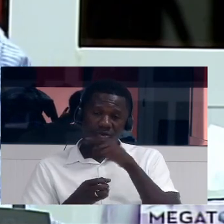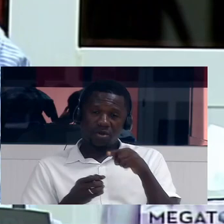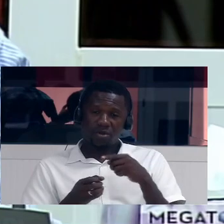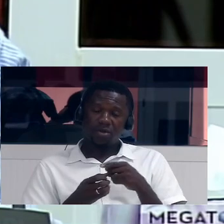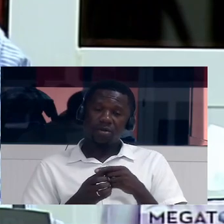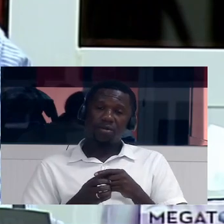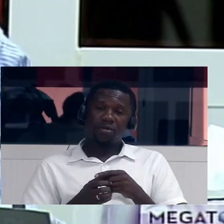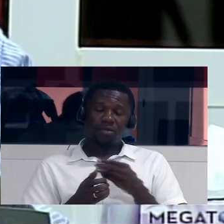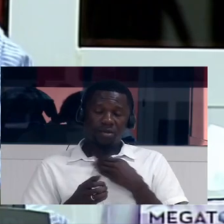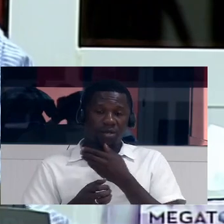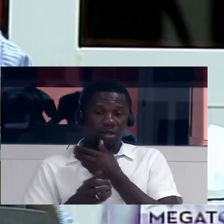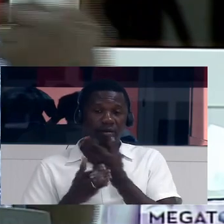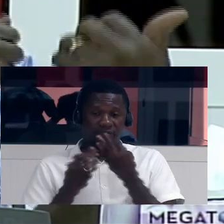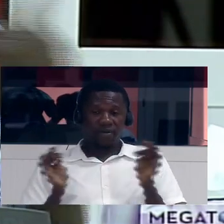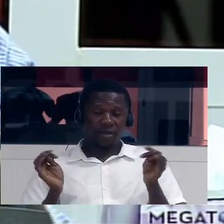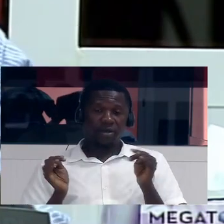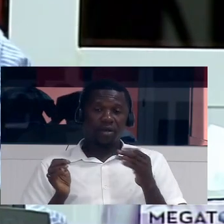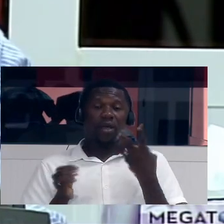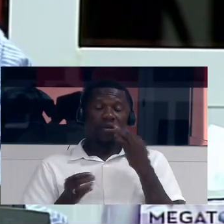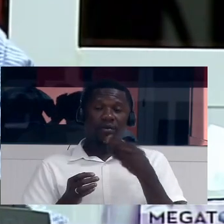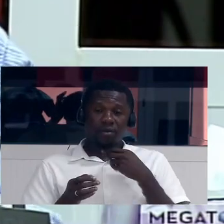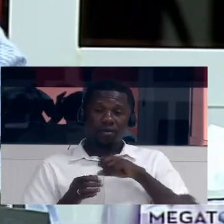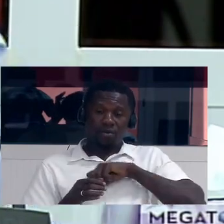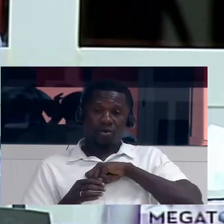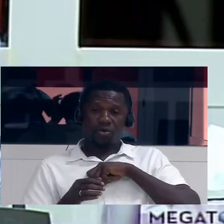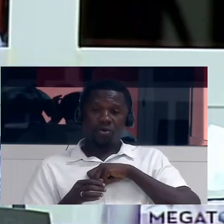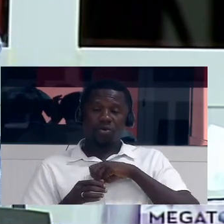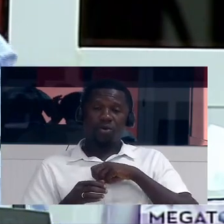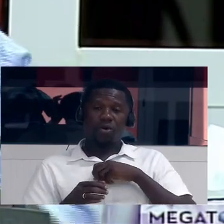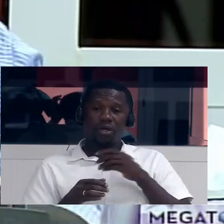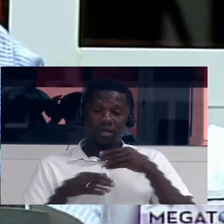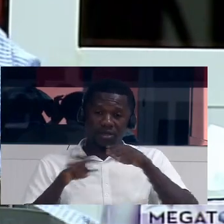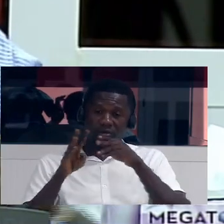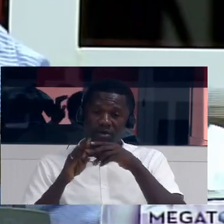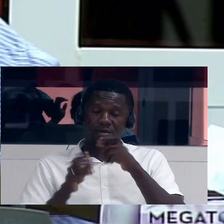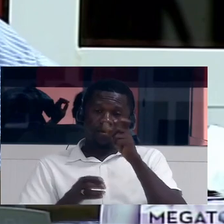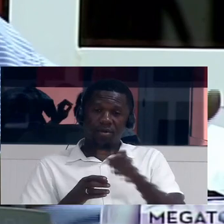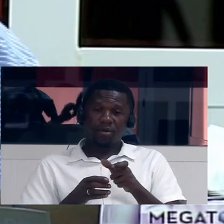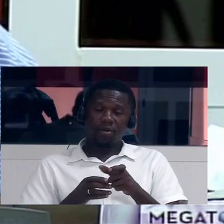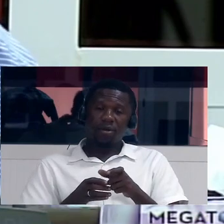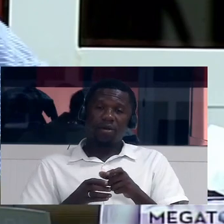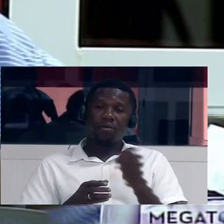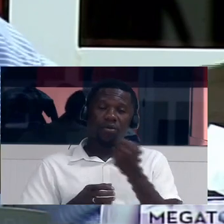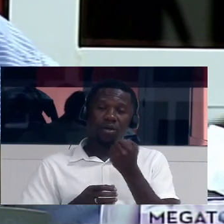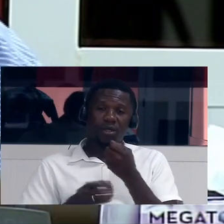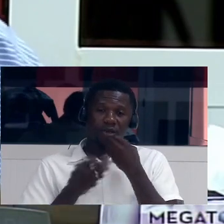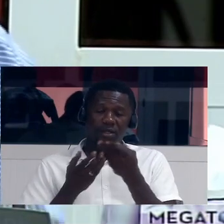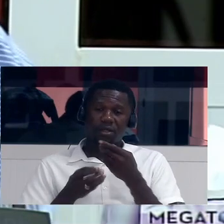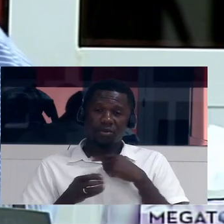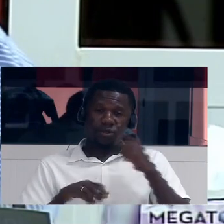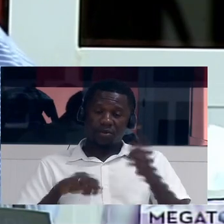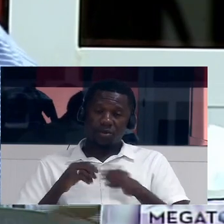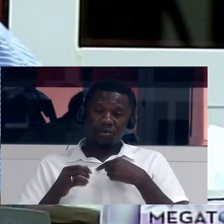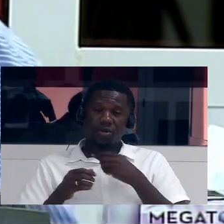I got away with it. But if I had gone on my own now and dismissed somebody because I say he was disobedient to my